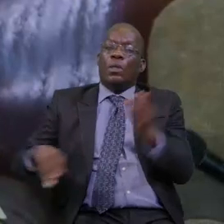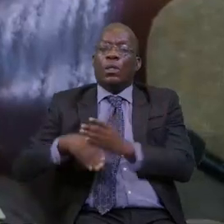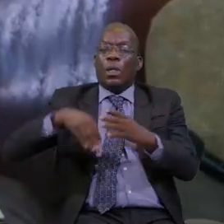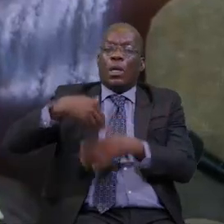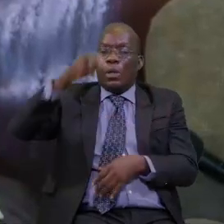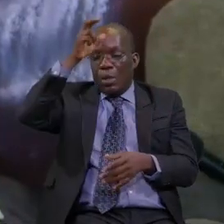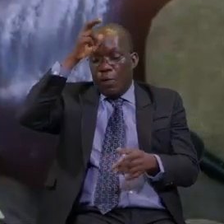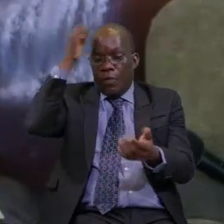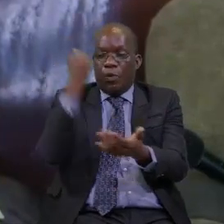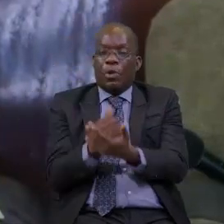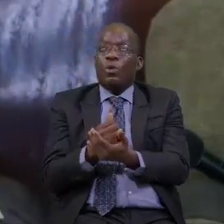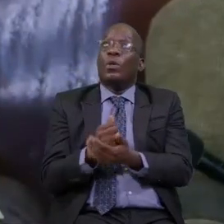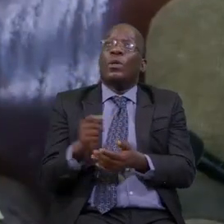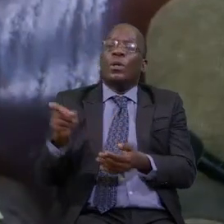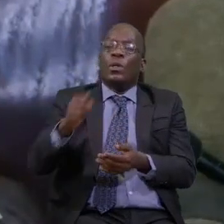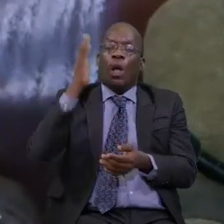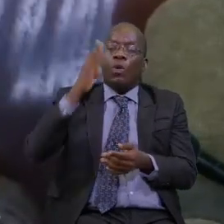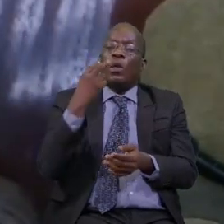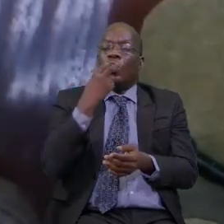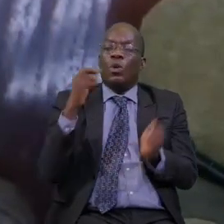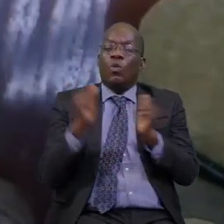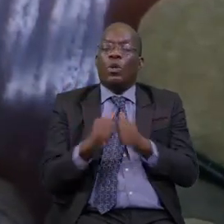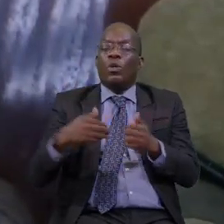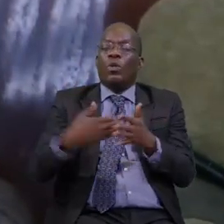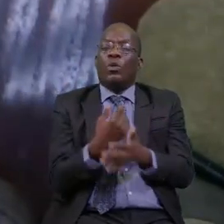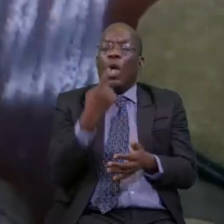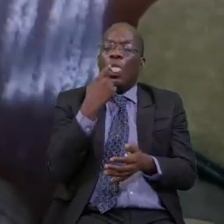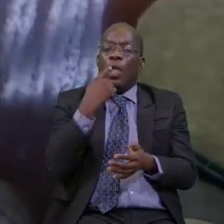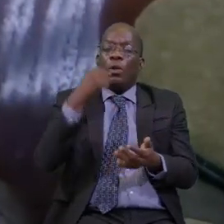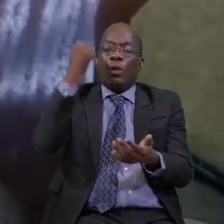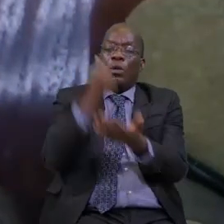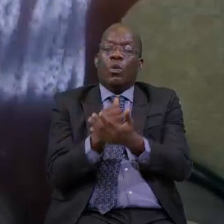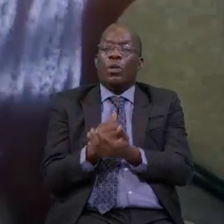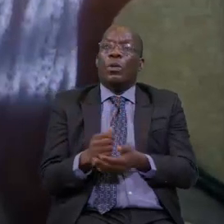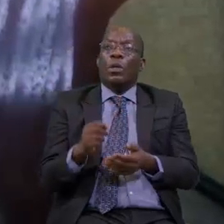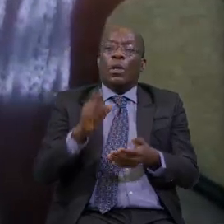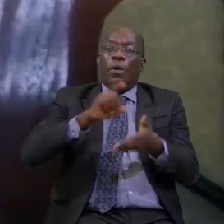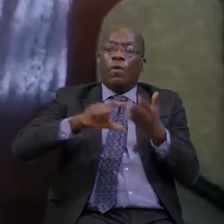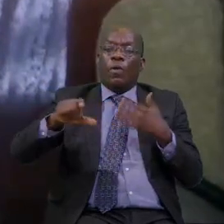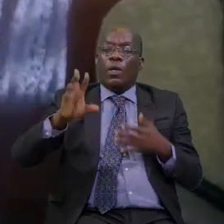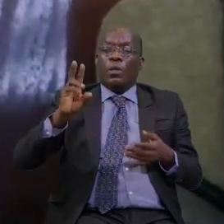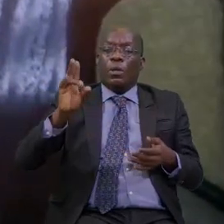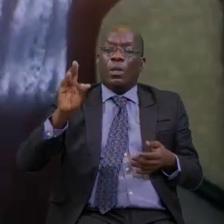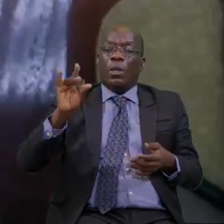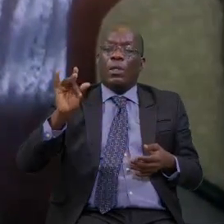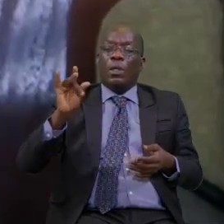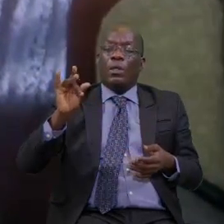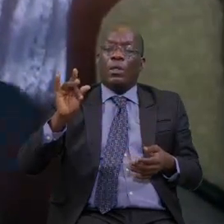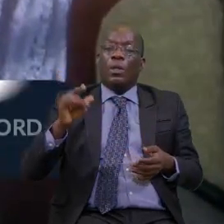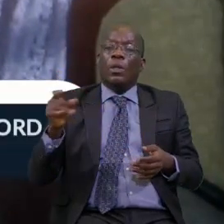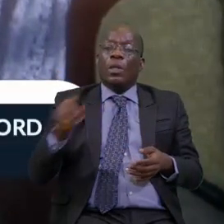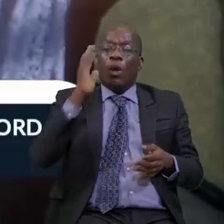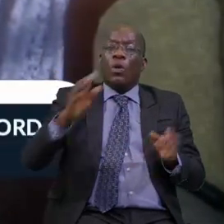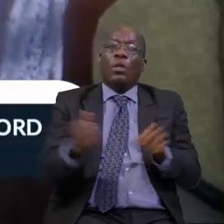shall speak with new tongues. In verse 18, they shall take off serpents, throw